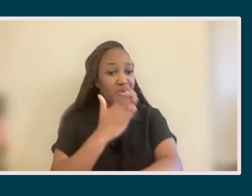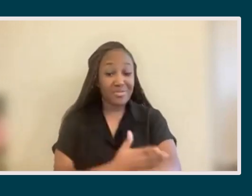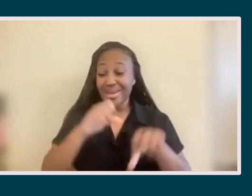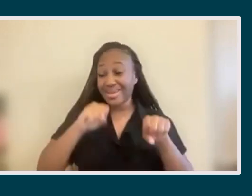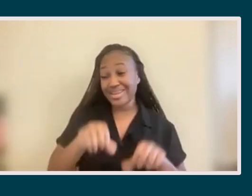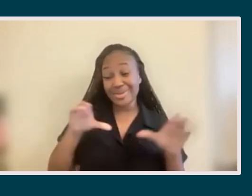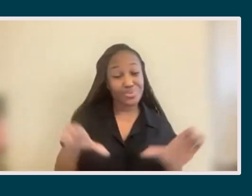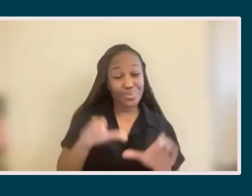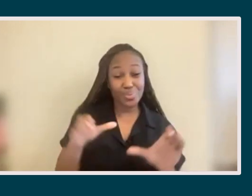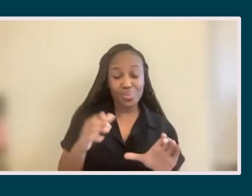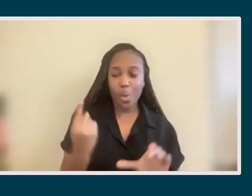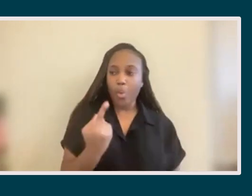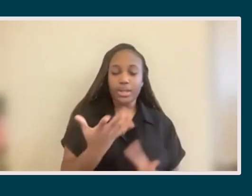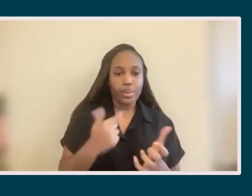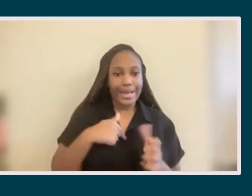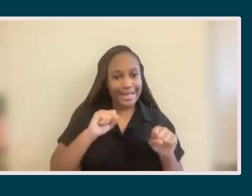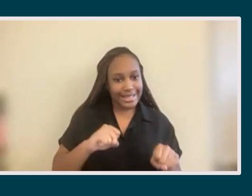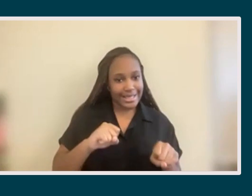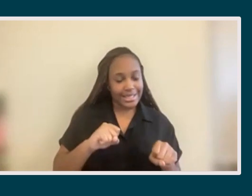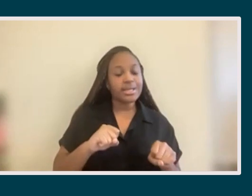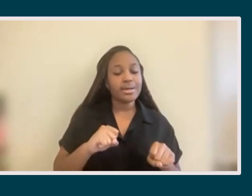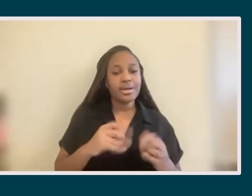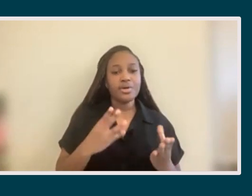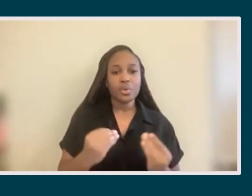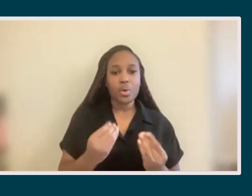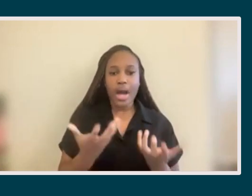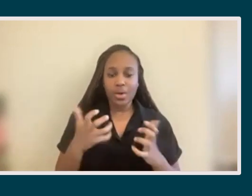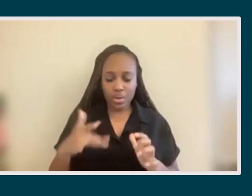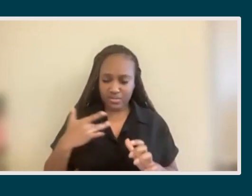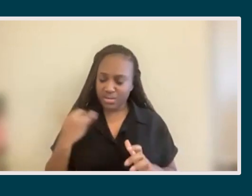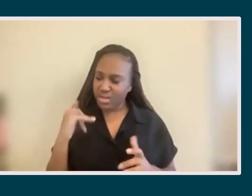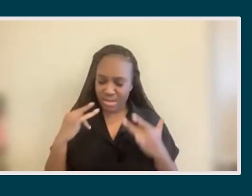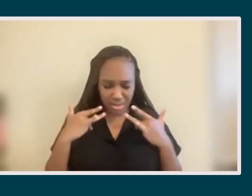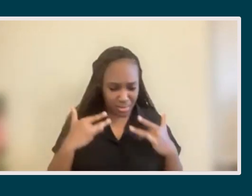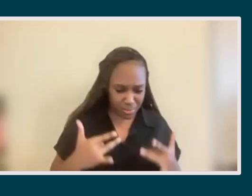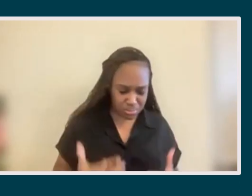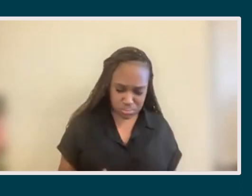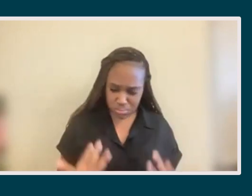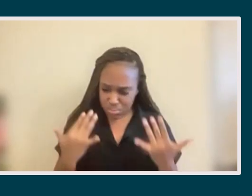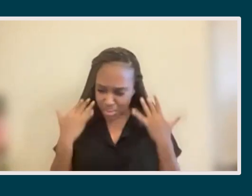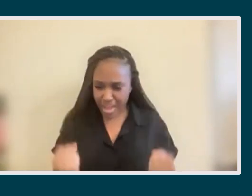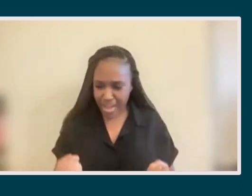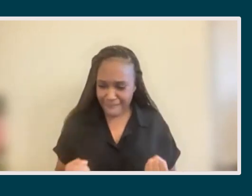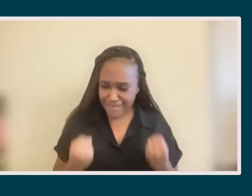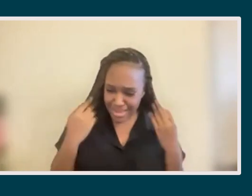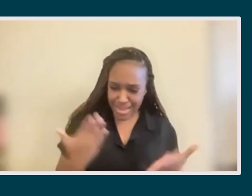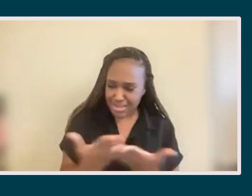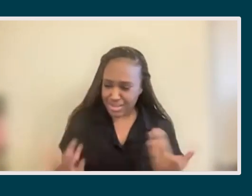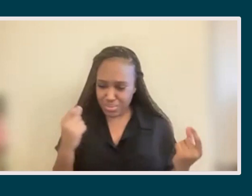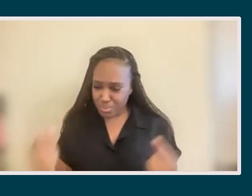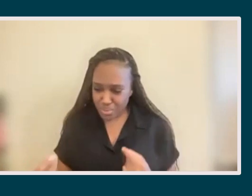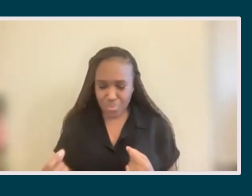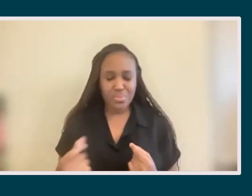it's easy for me to fall into a sense of apathy or, oh, there's too much for me to do, or I'm not doing enough, when